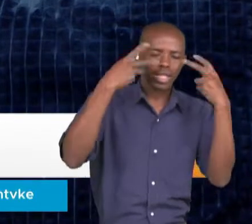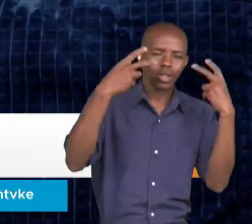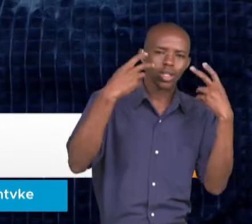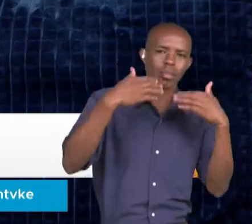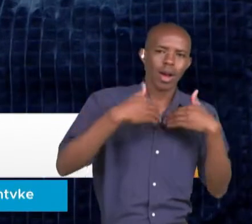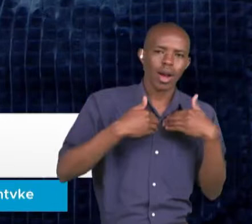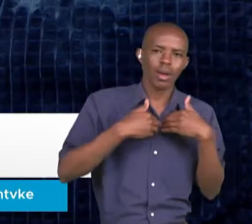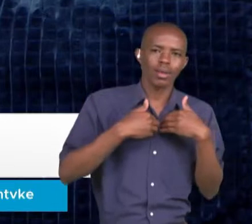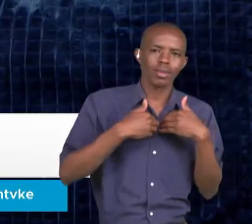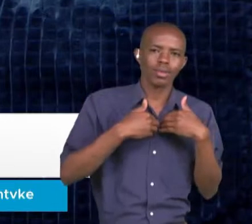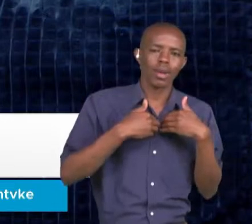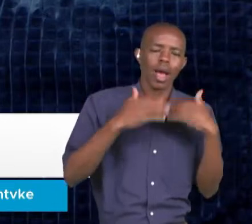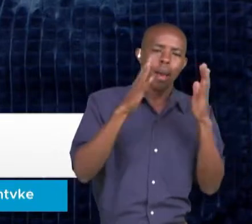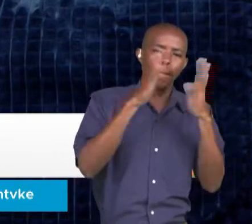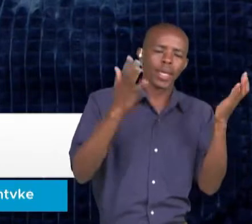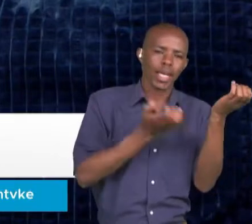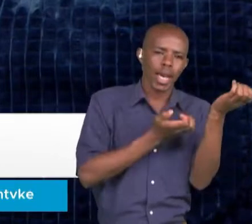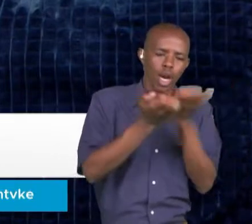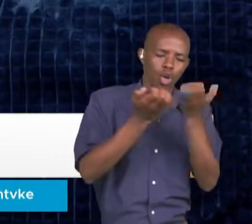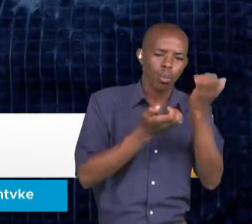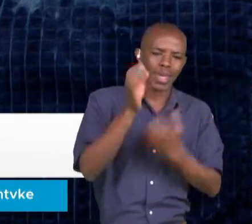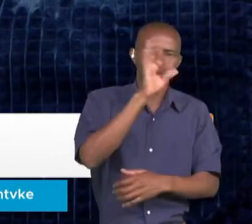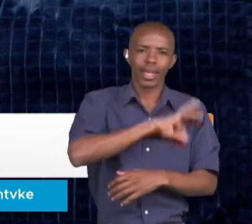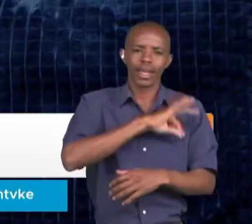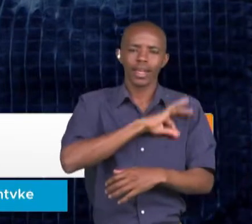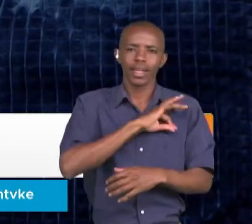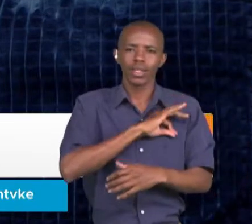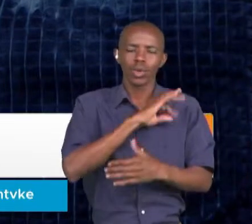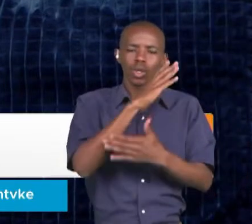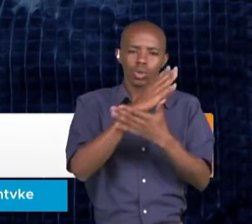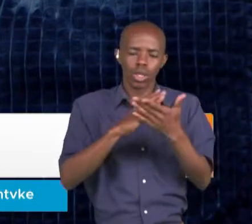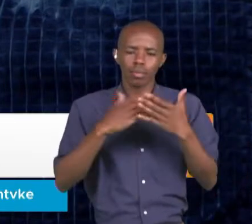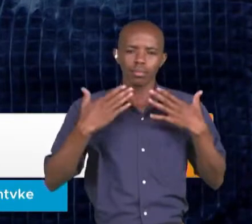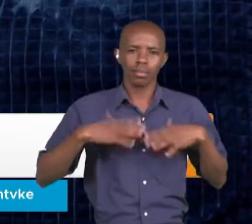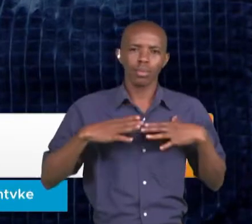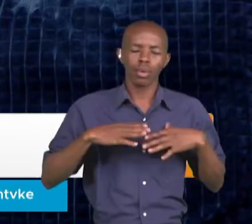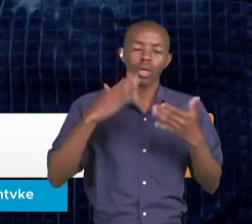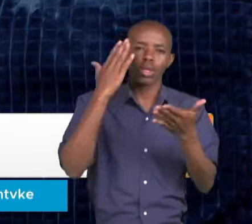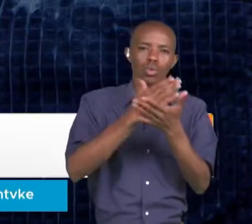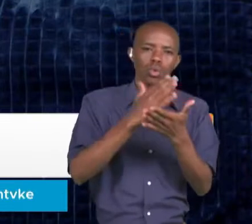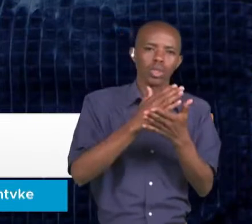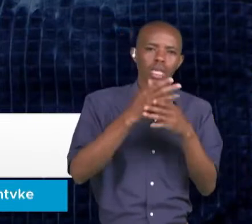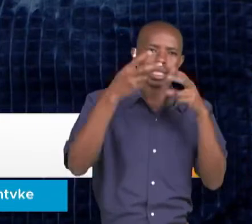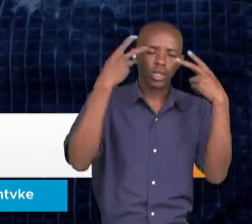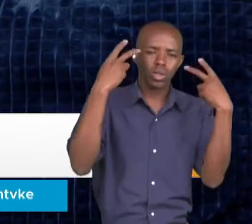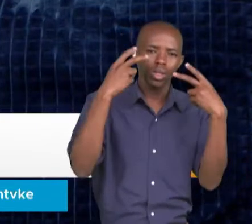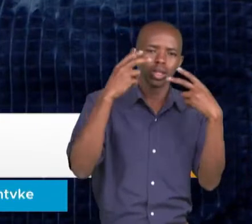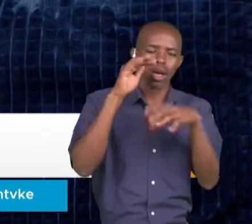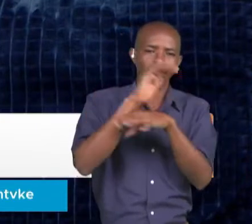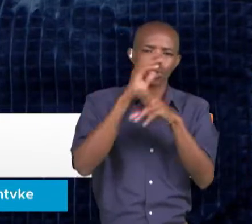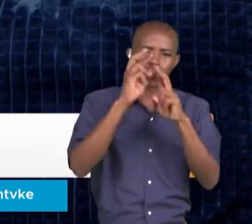a huge economic gain to some quarters. Mm-hmm. And the very fact that terrorists actually seek to